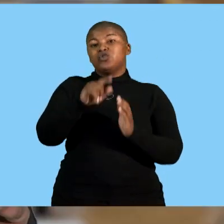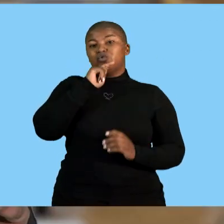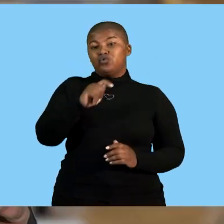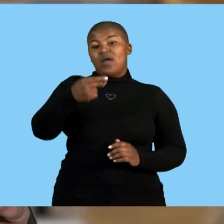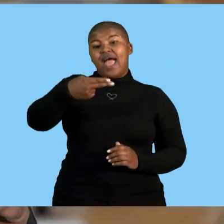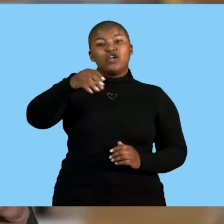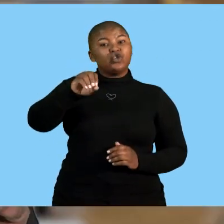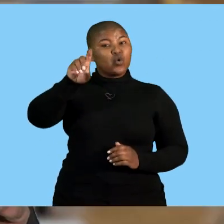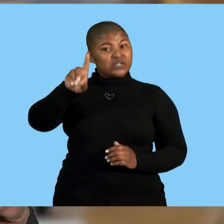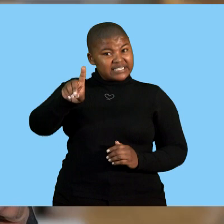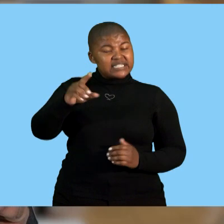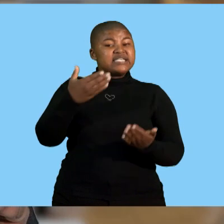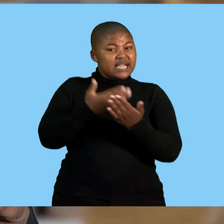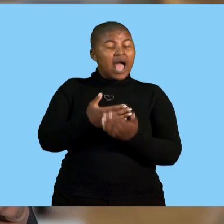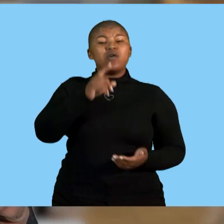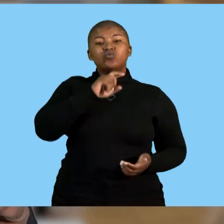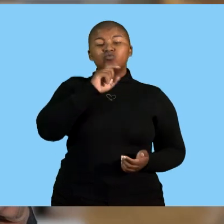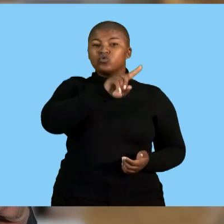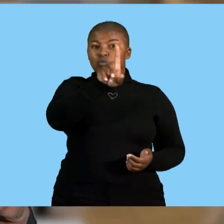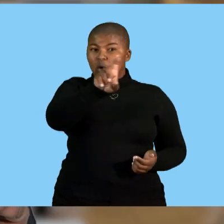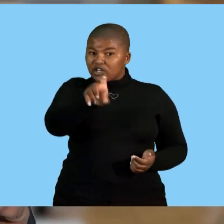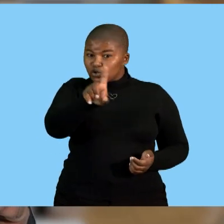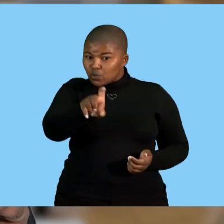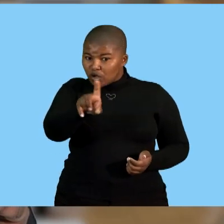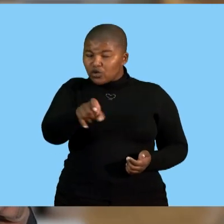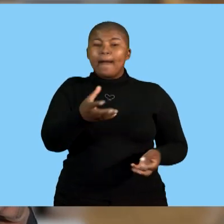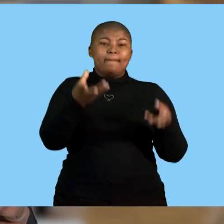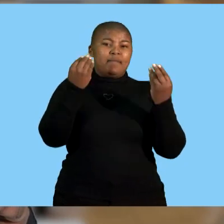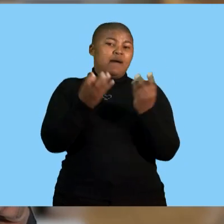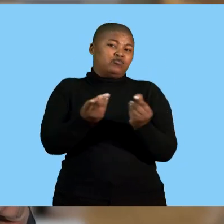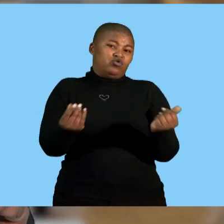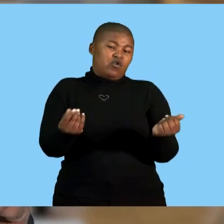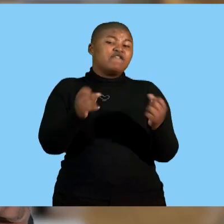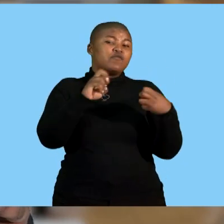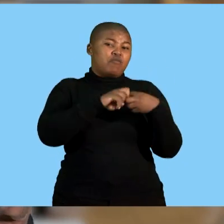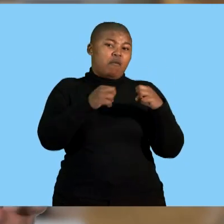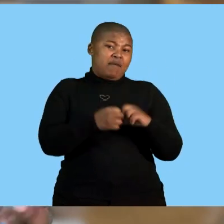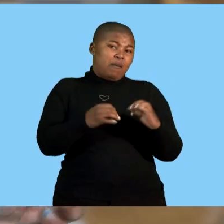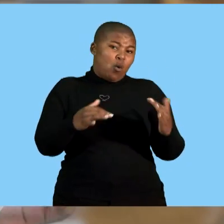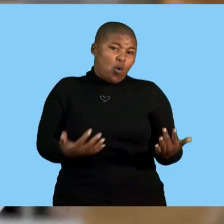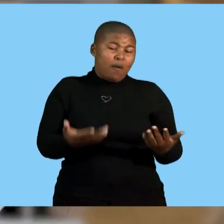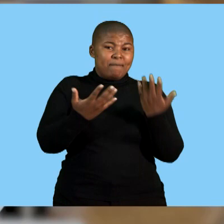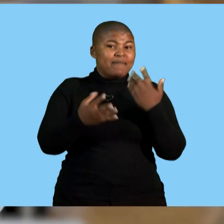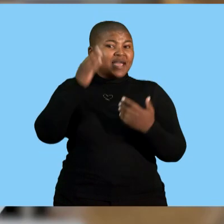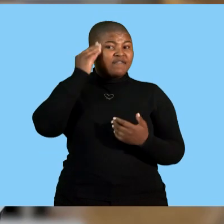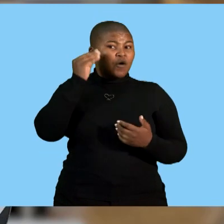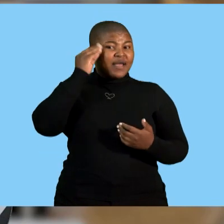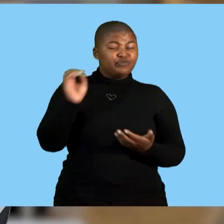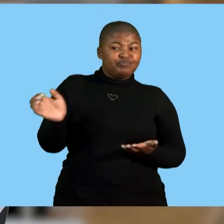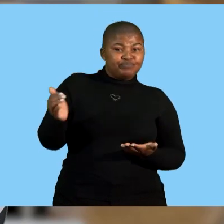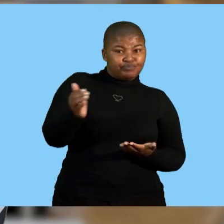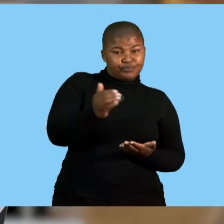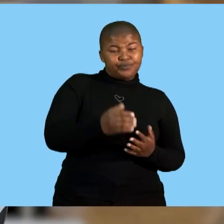of departments can use these sub-questions to find solutions or to develop data